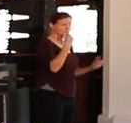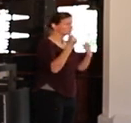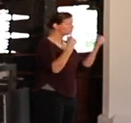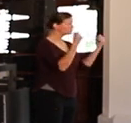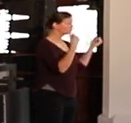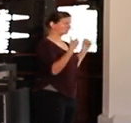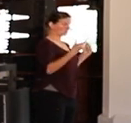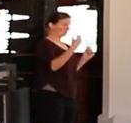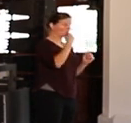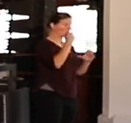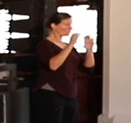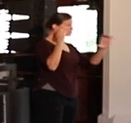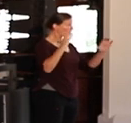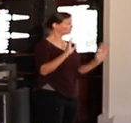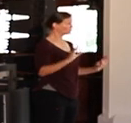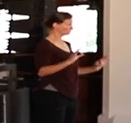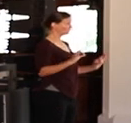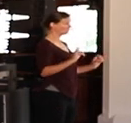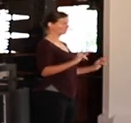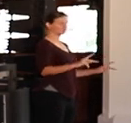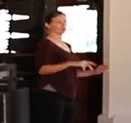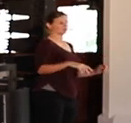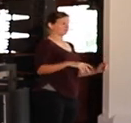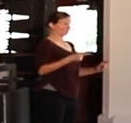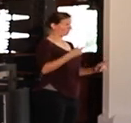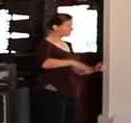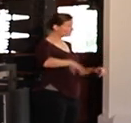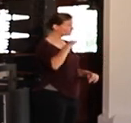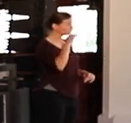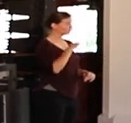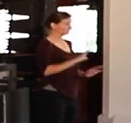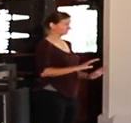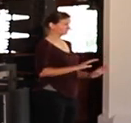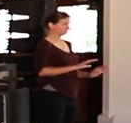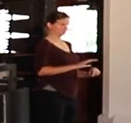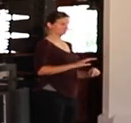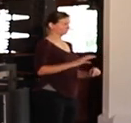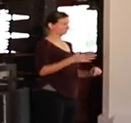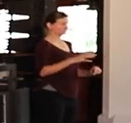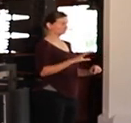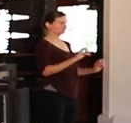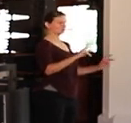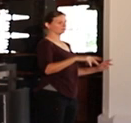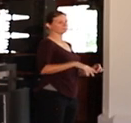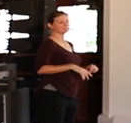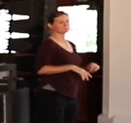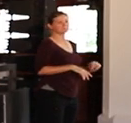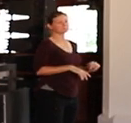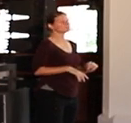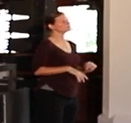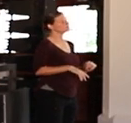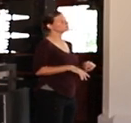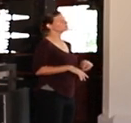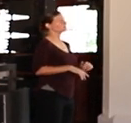Okay, how are those food trucks? It's good. Okay, are we all full? Good. Oh, God, okay.